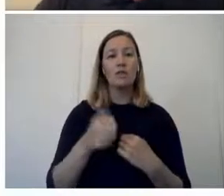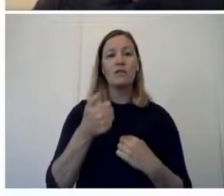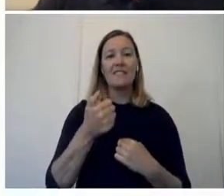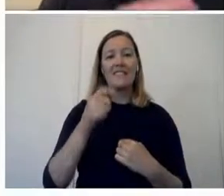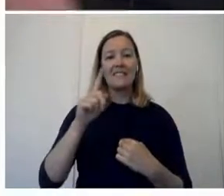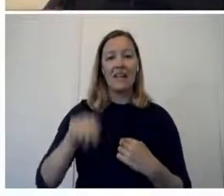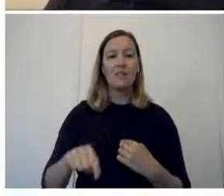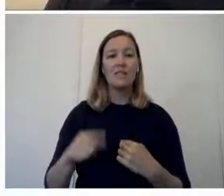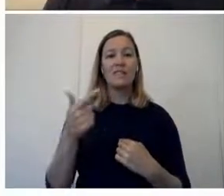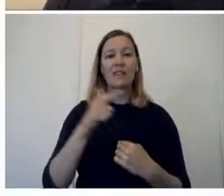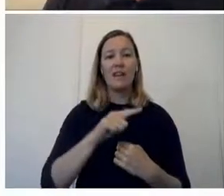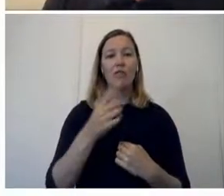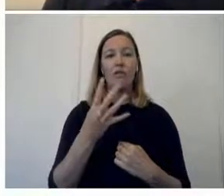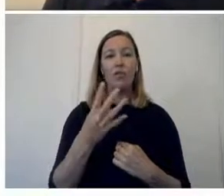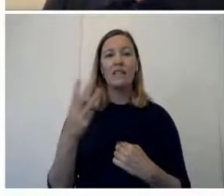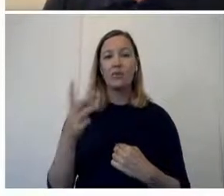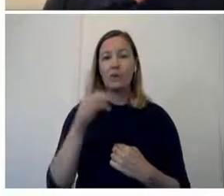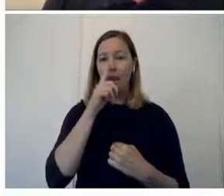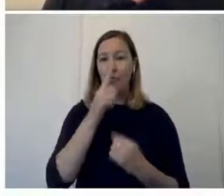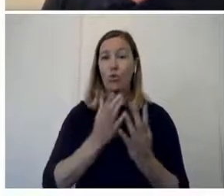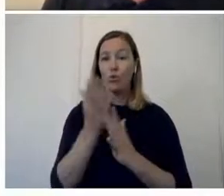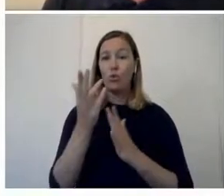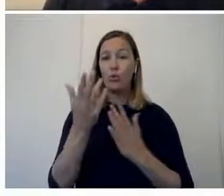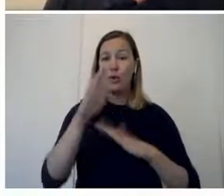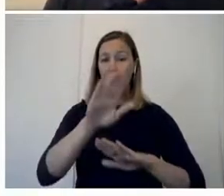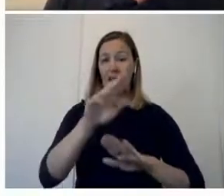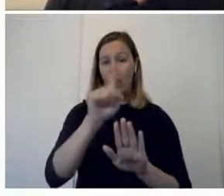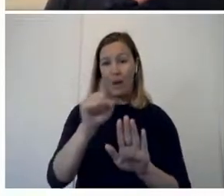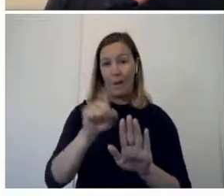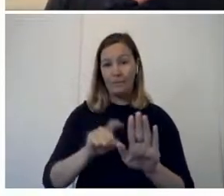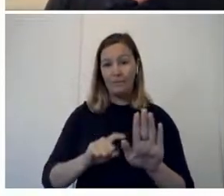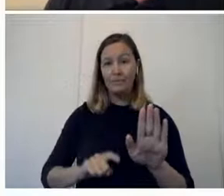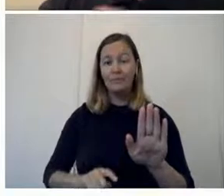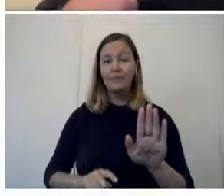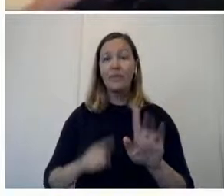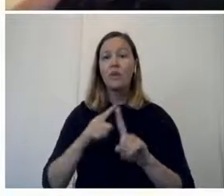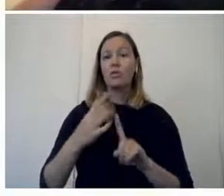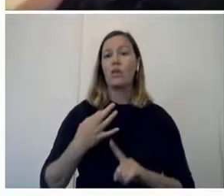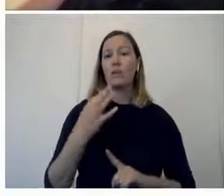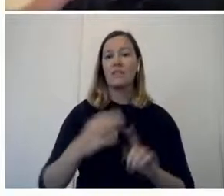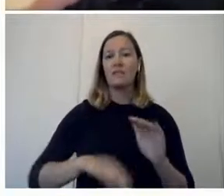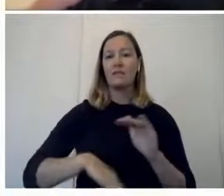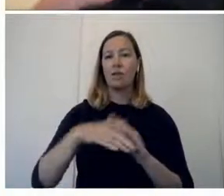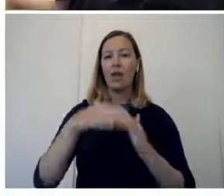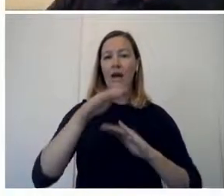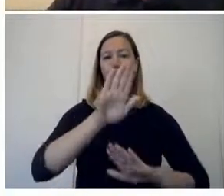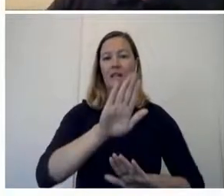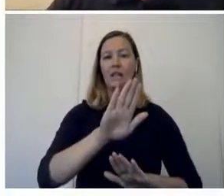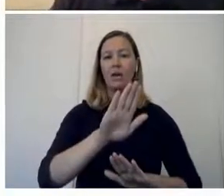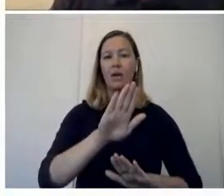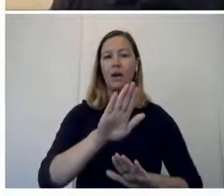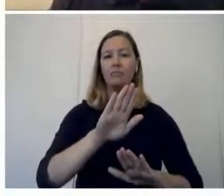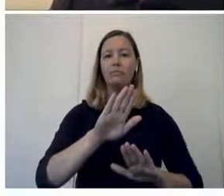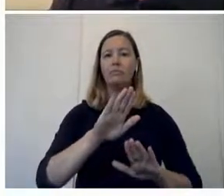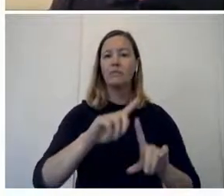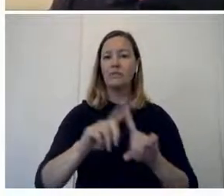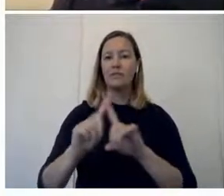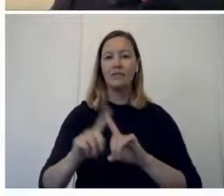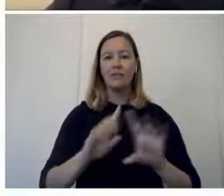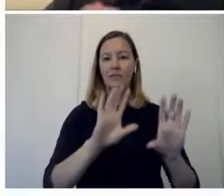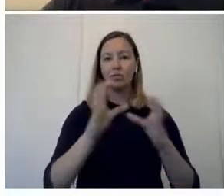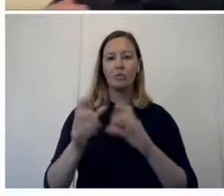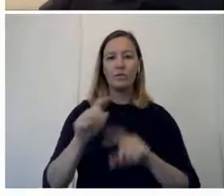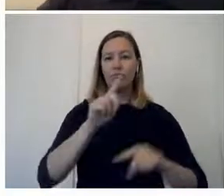6,743 people nationally, and that's representative of the whole of Aotearoa's demographics. So